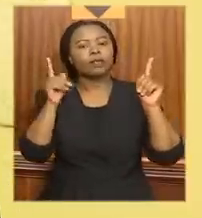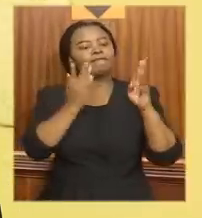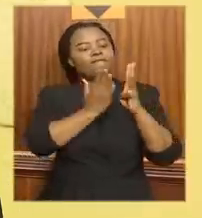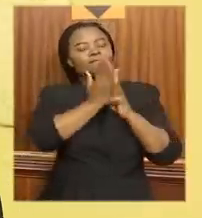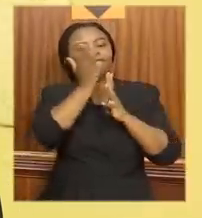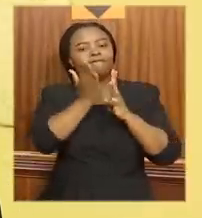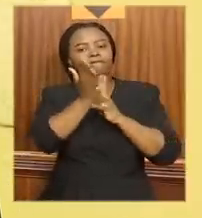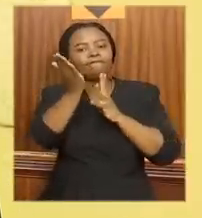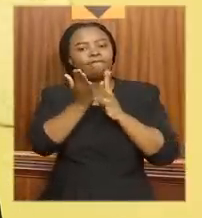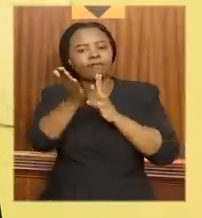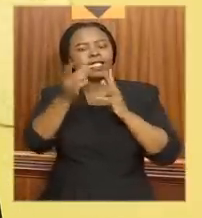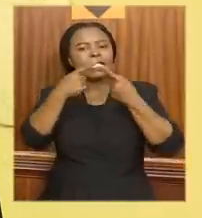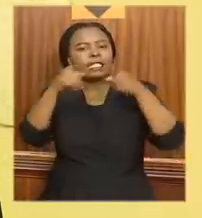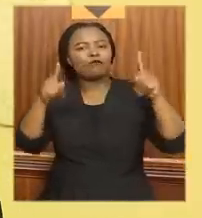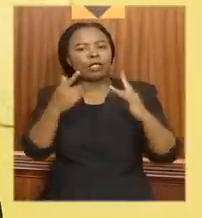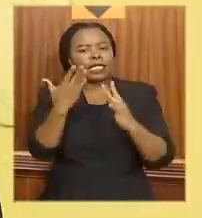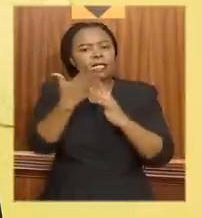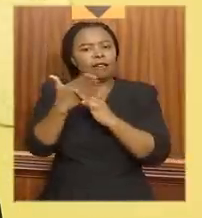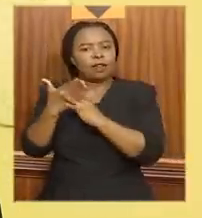immediate crisis.